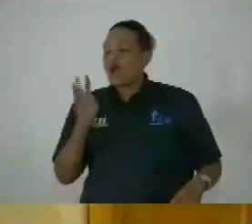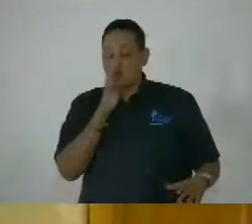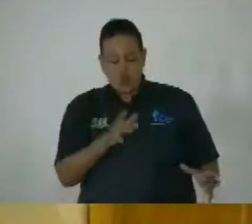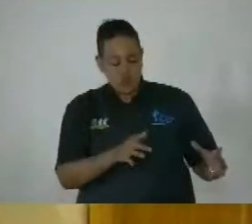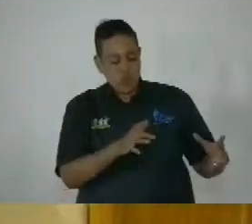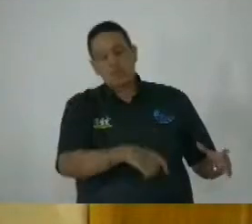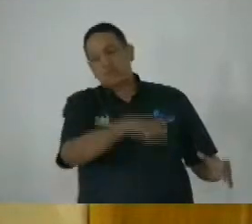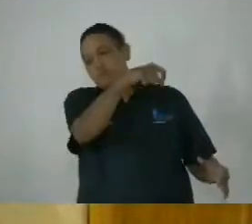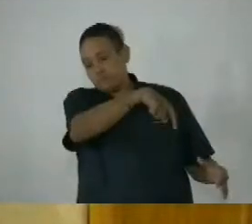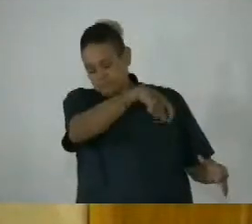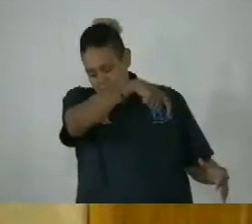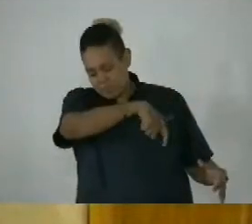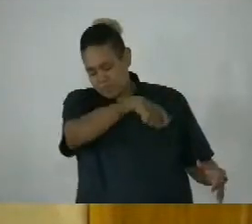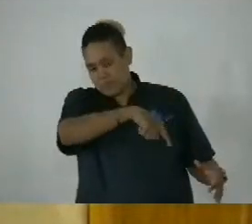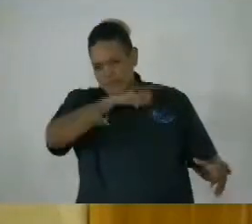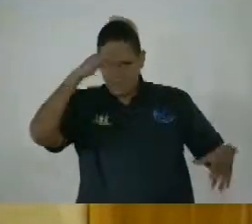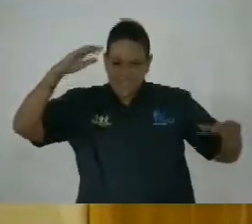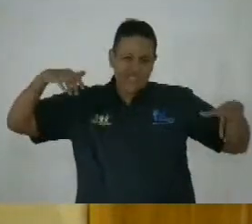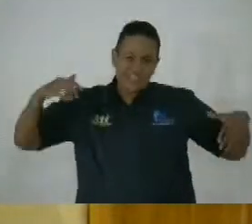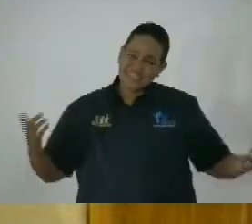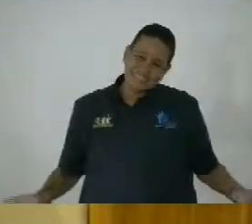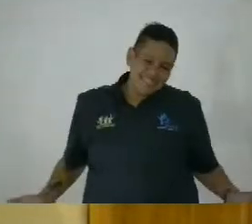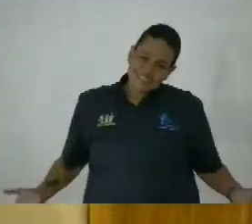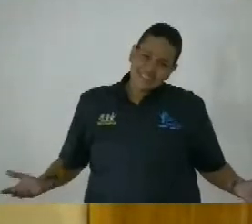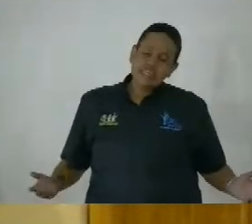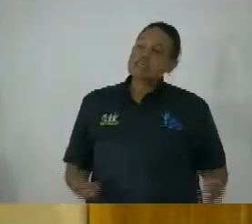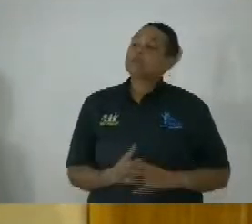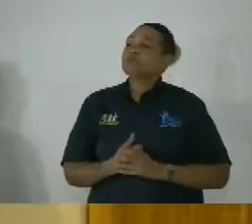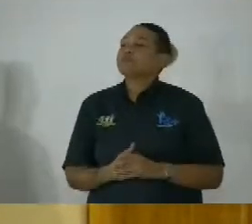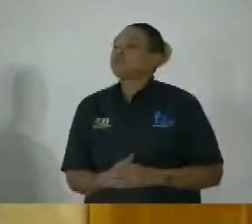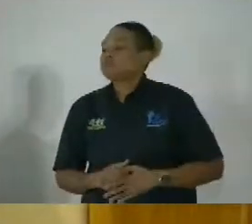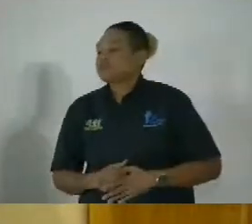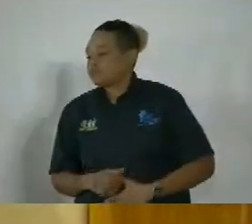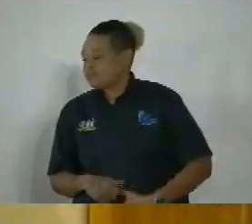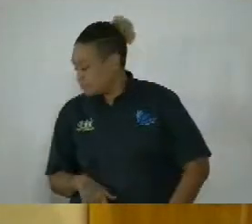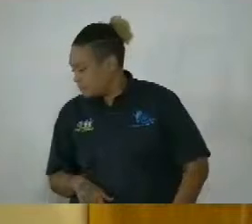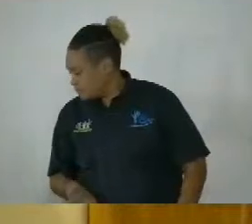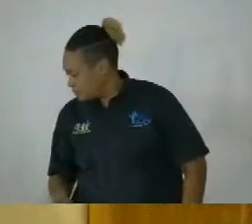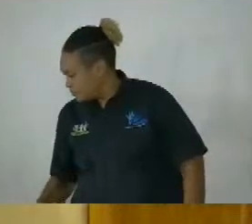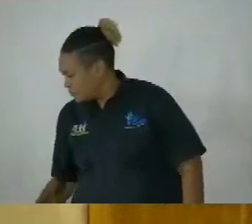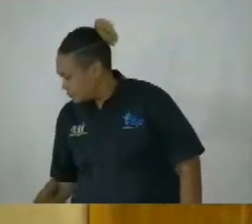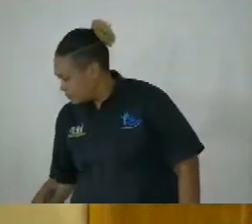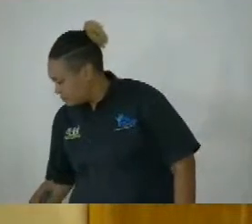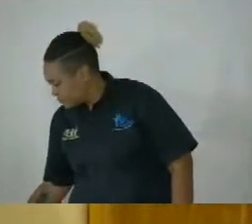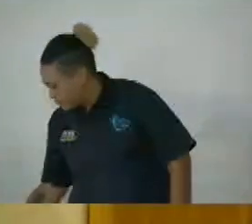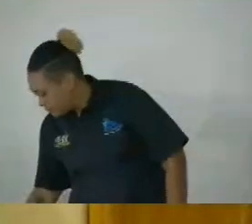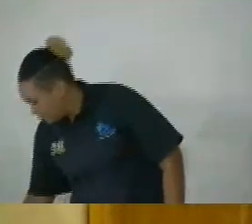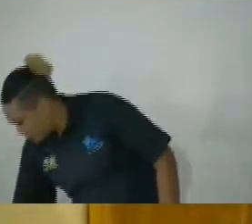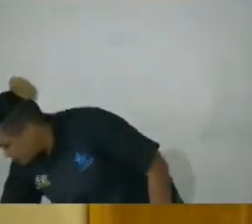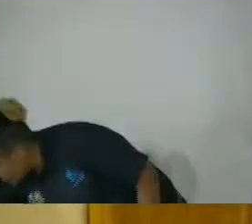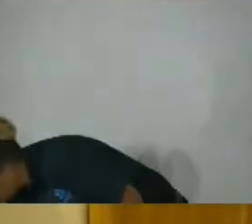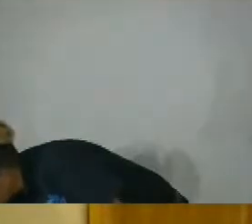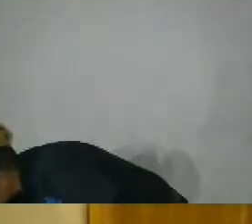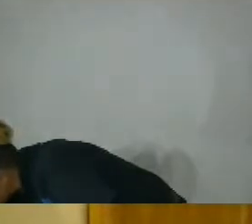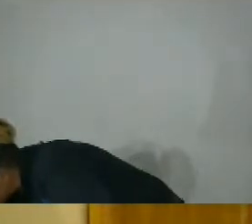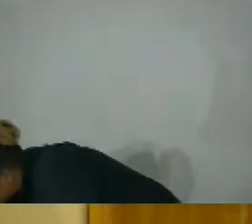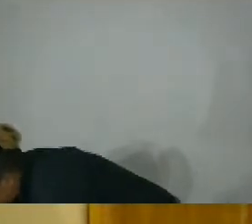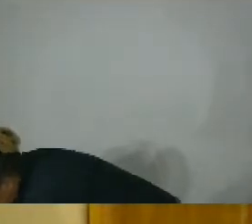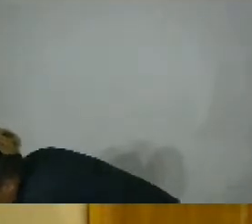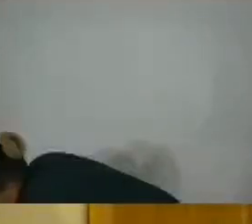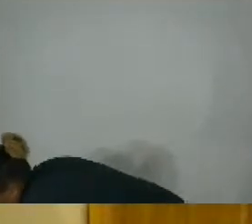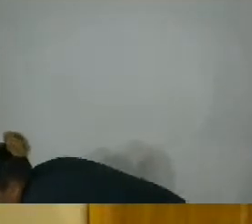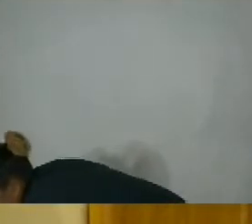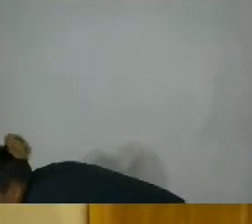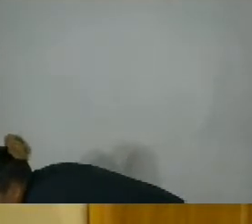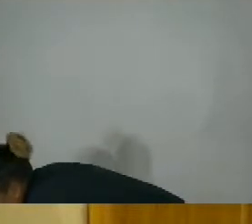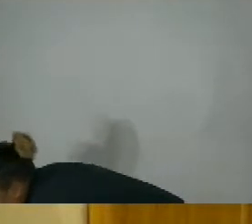some desk to protect it from being soaked. We therefore proceeded to rehabilitate and rebuild the police facilities across